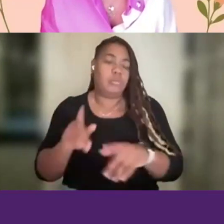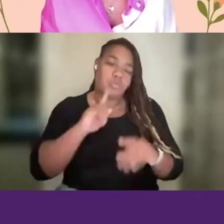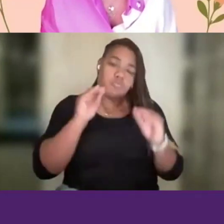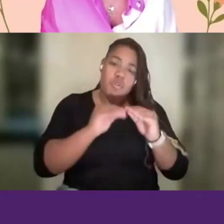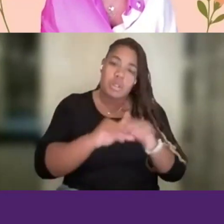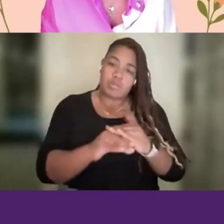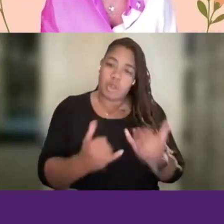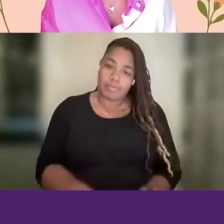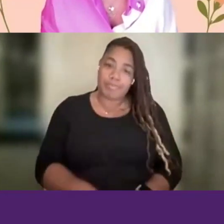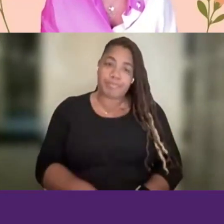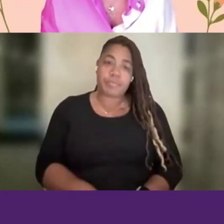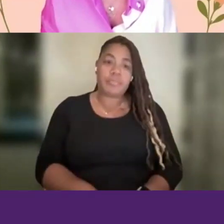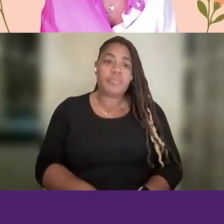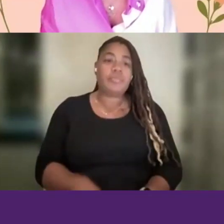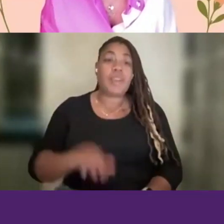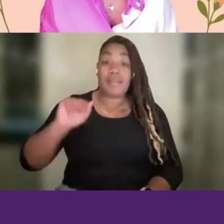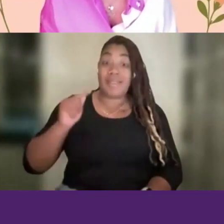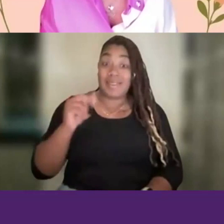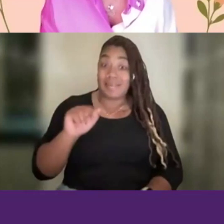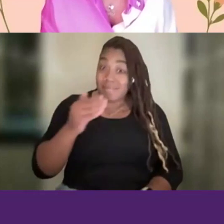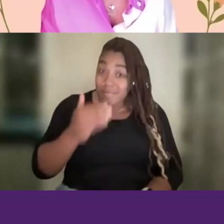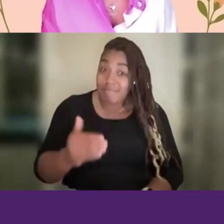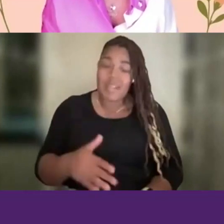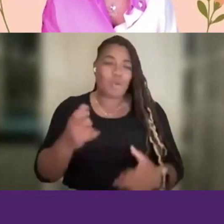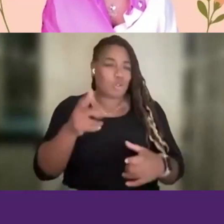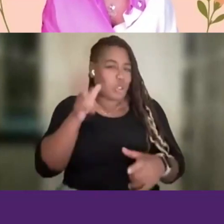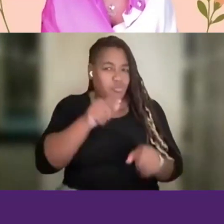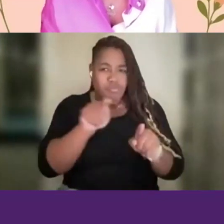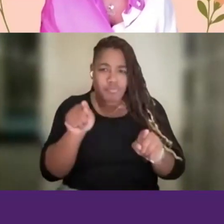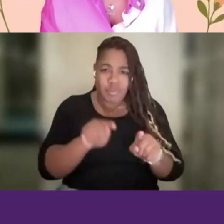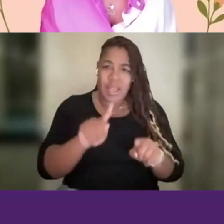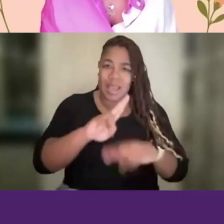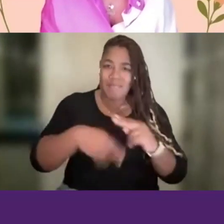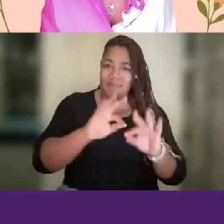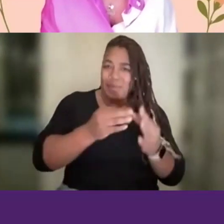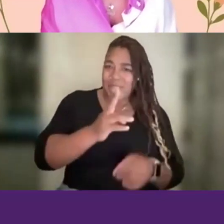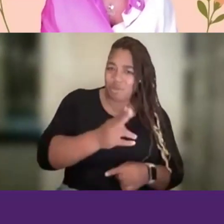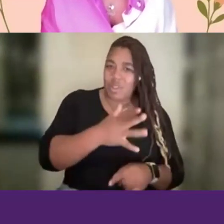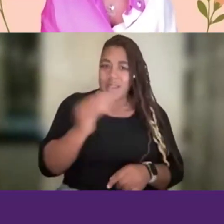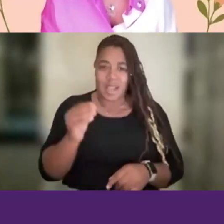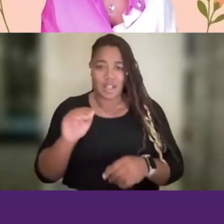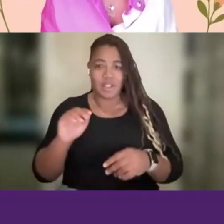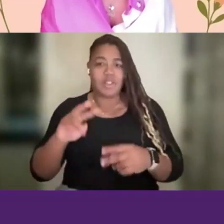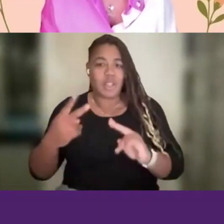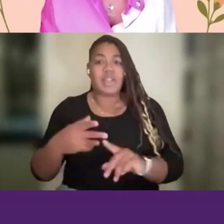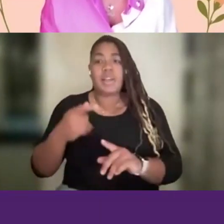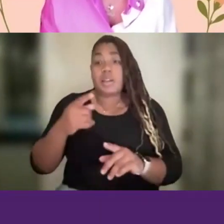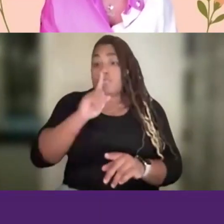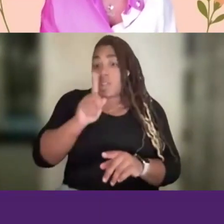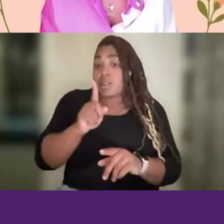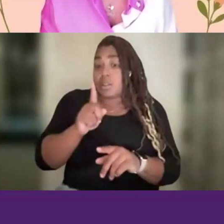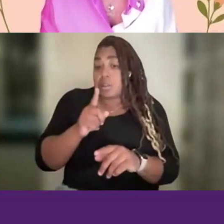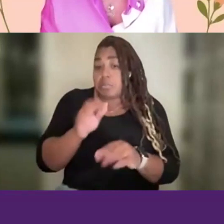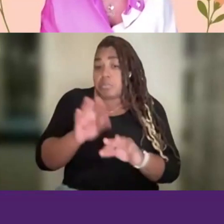Thank you. I want to hear from the rest of the panel about family history and genetics, and it makes sense to start with Allie. You're the previvor. Talk about more about your